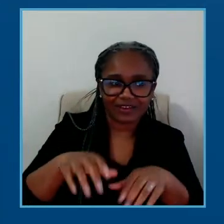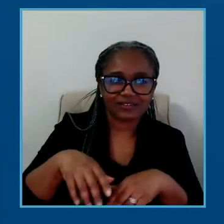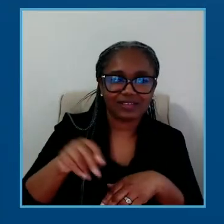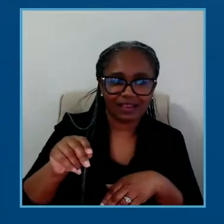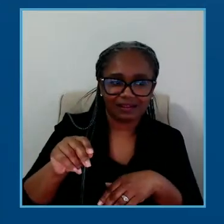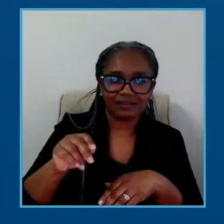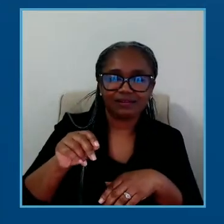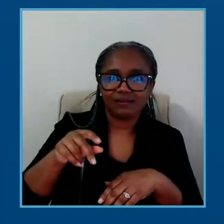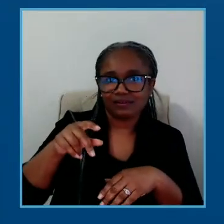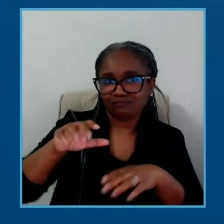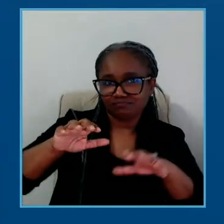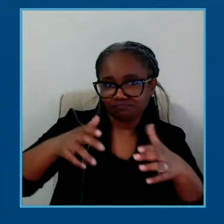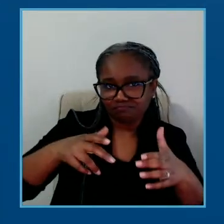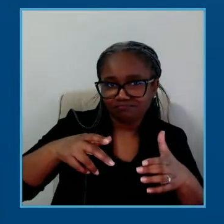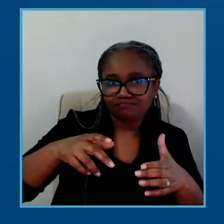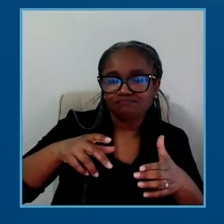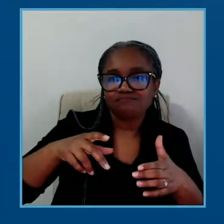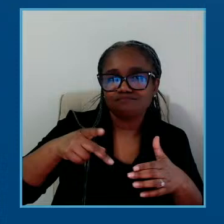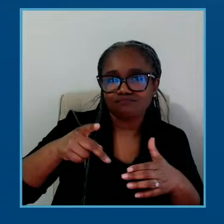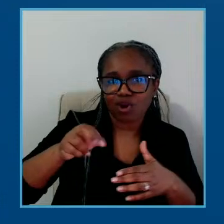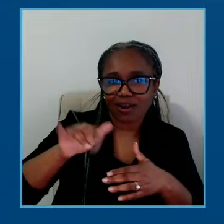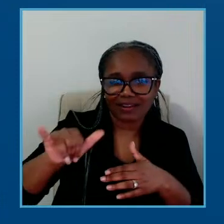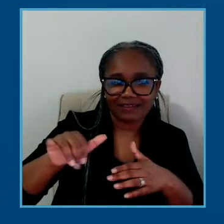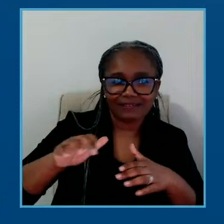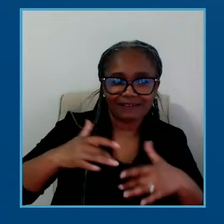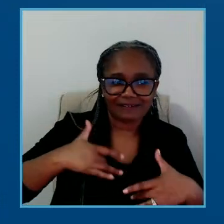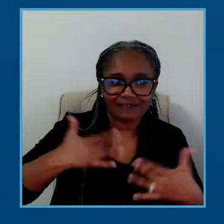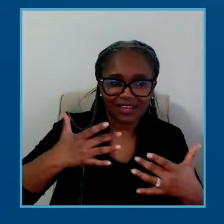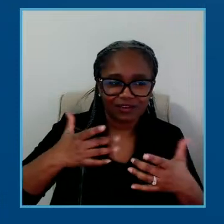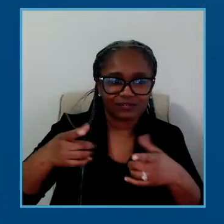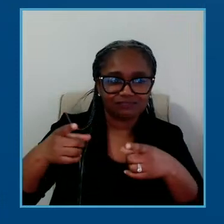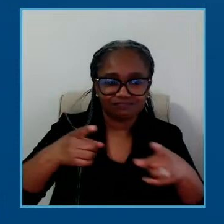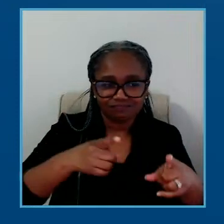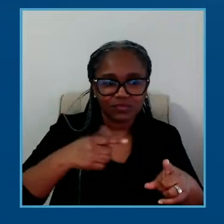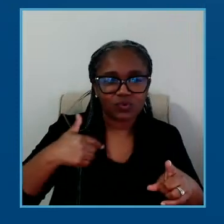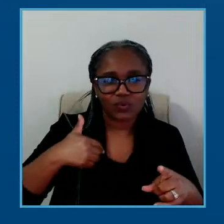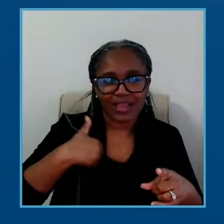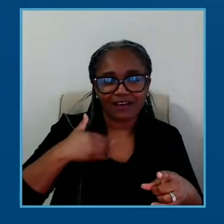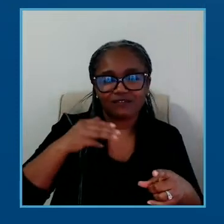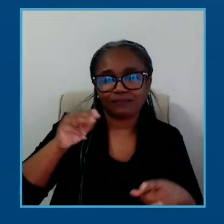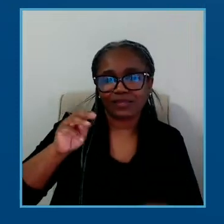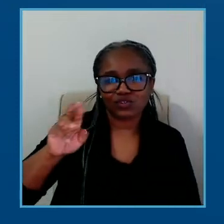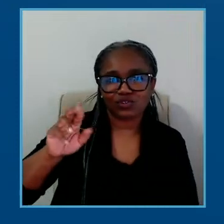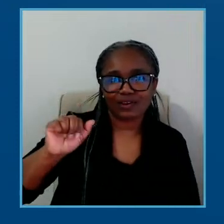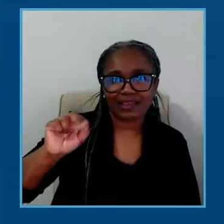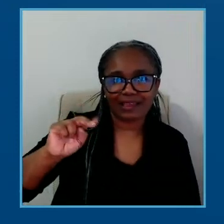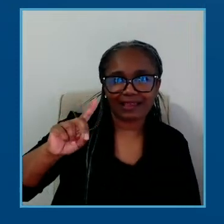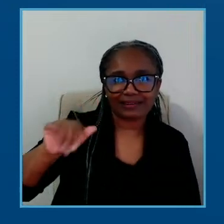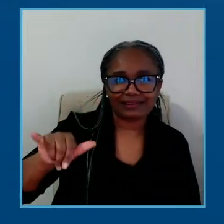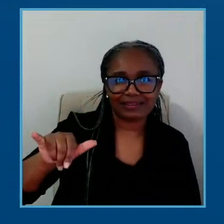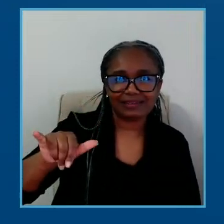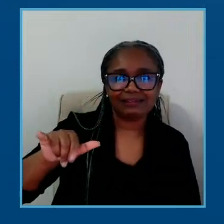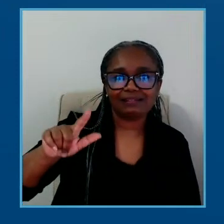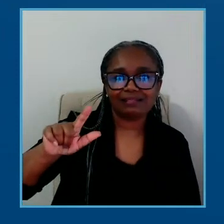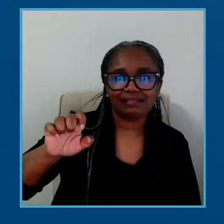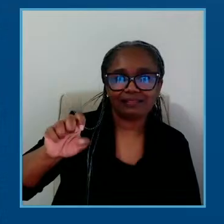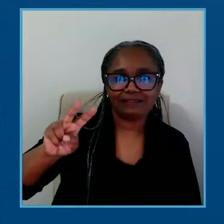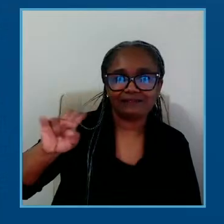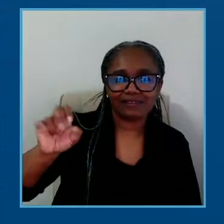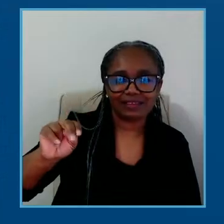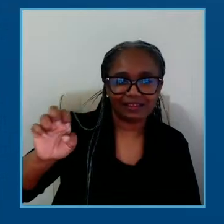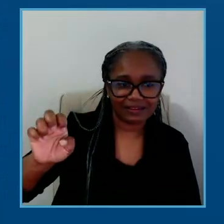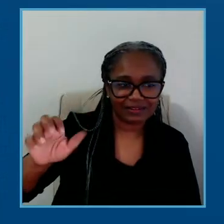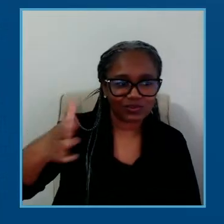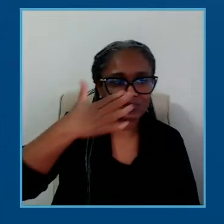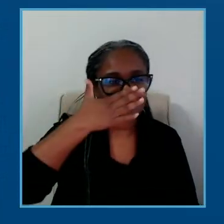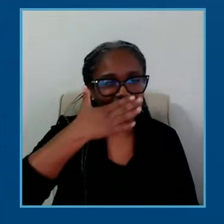technical support team, Weymouth, Watson. Thank you, everyone, for helping to make sure our